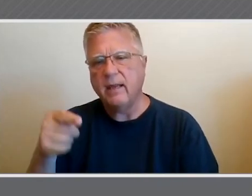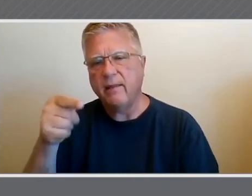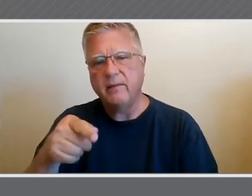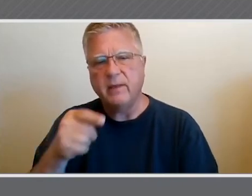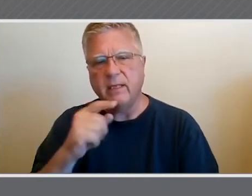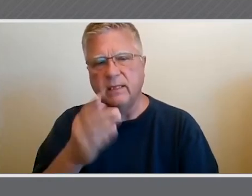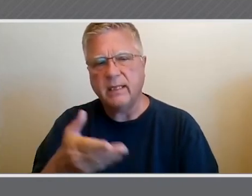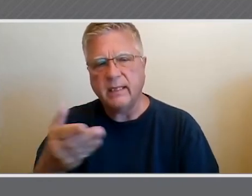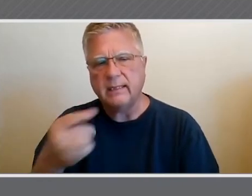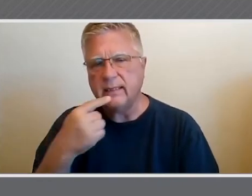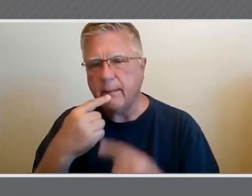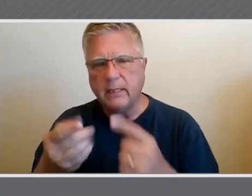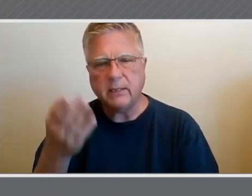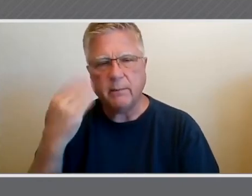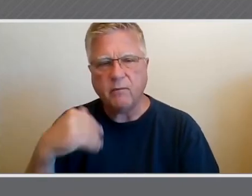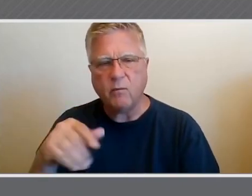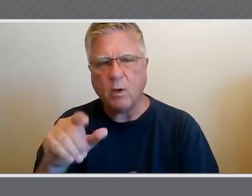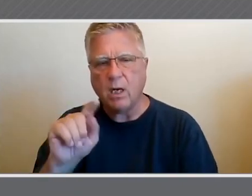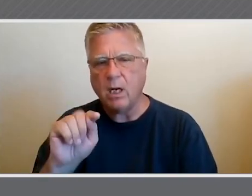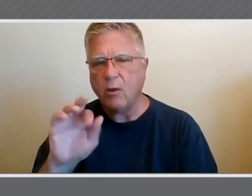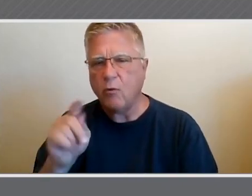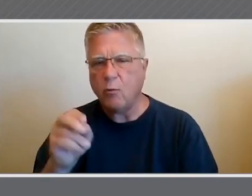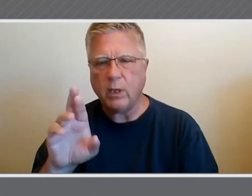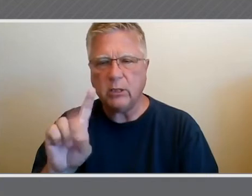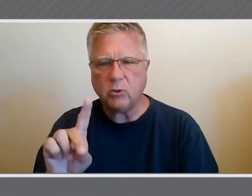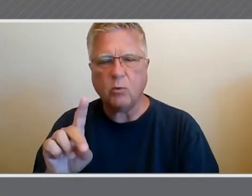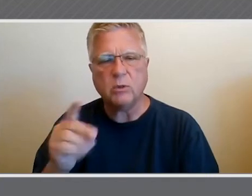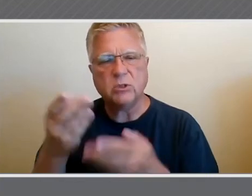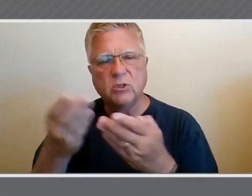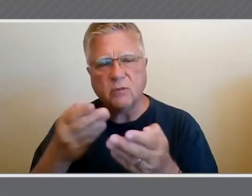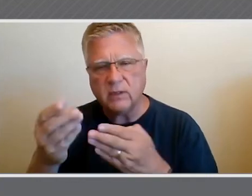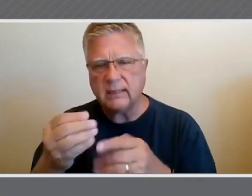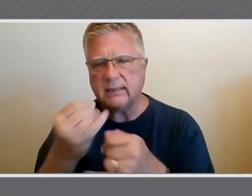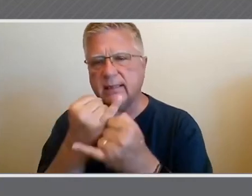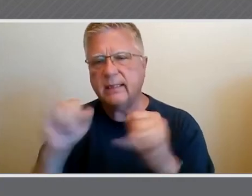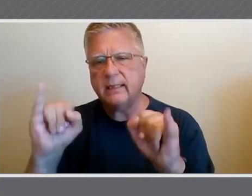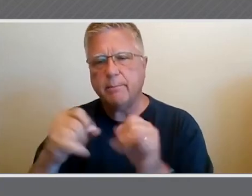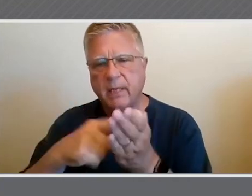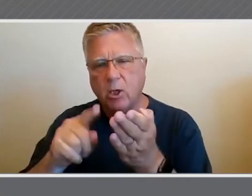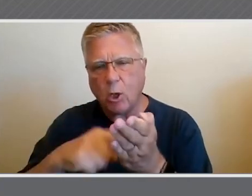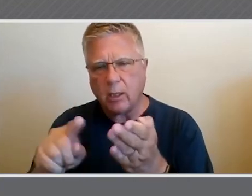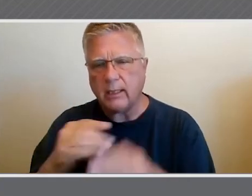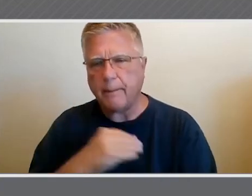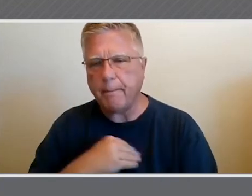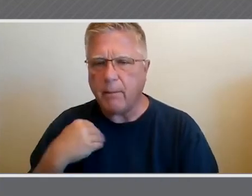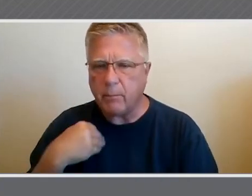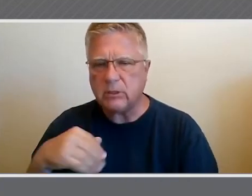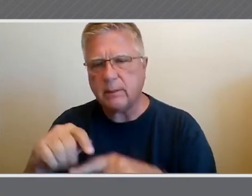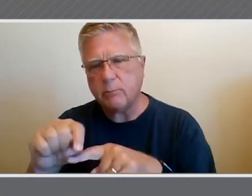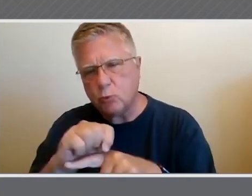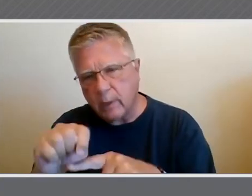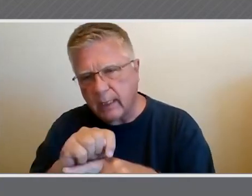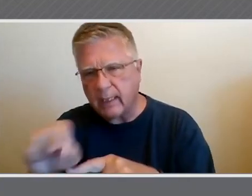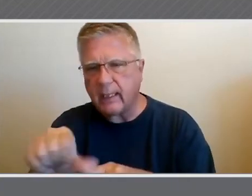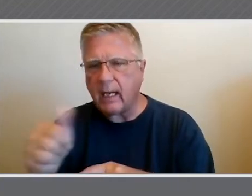things that I mentioned earlier: professional services, independent auditing, memberships, training, other